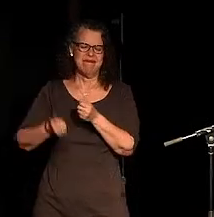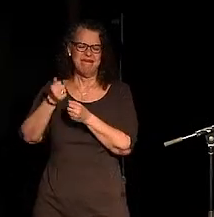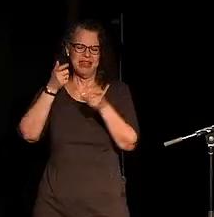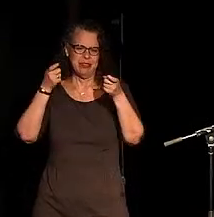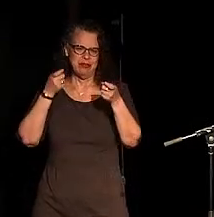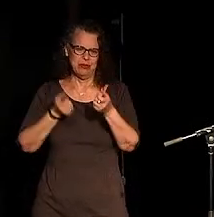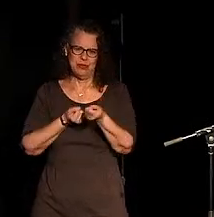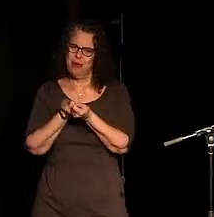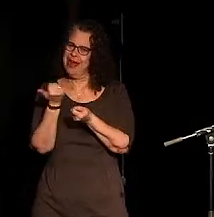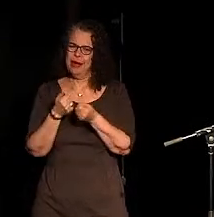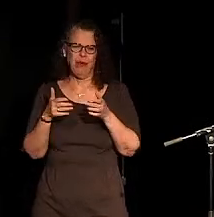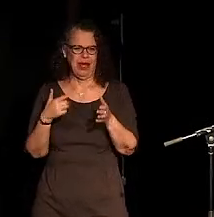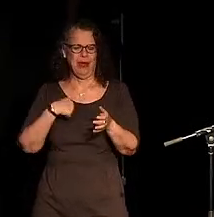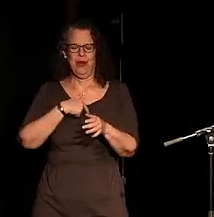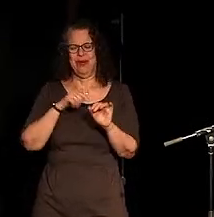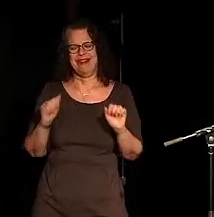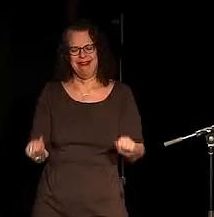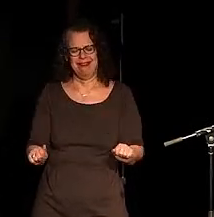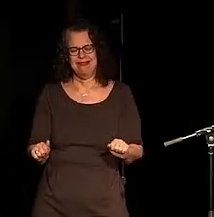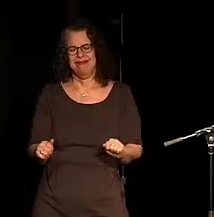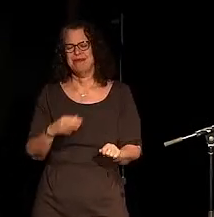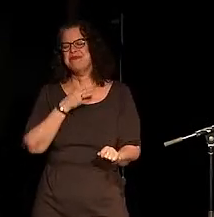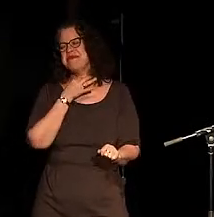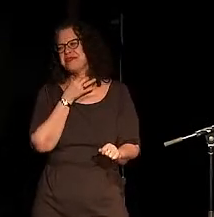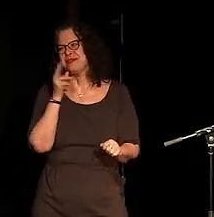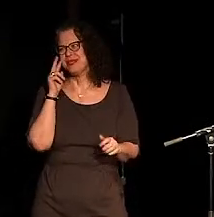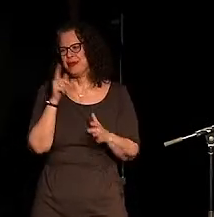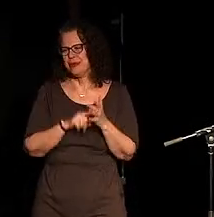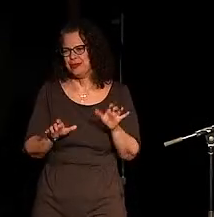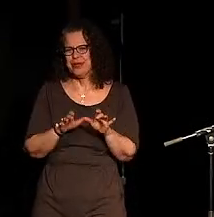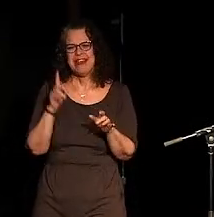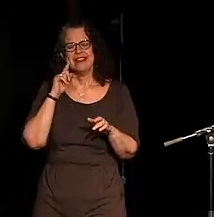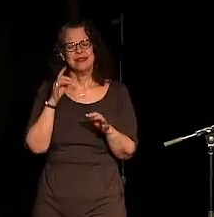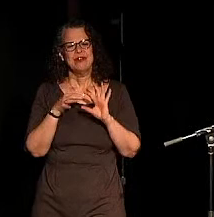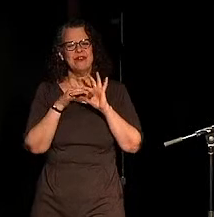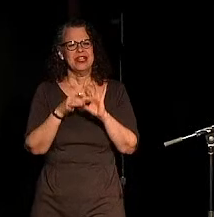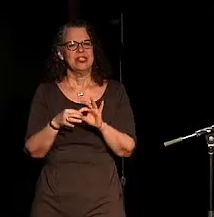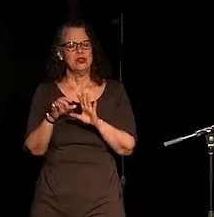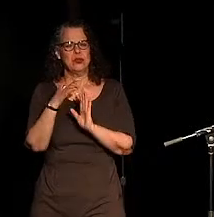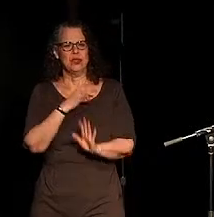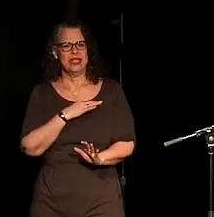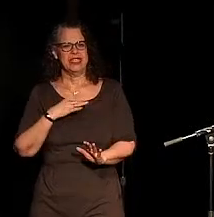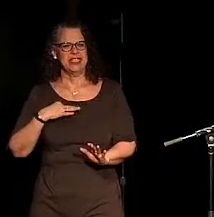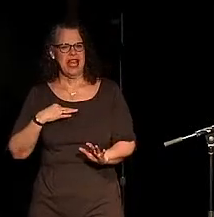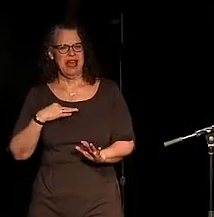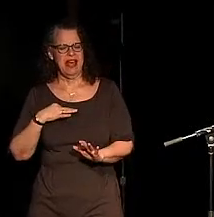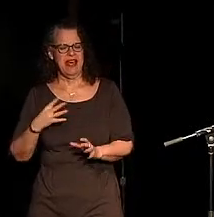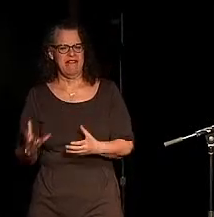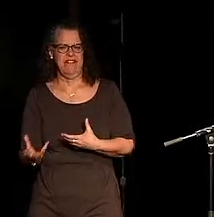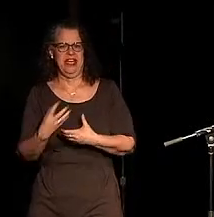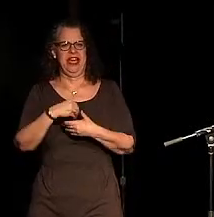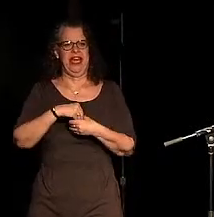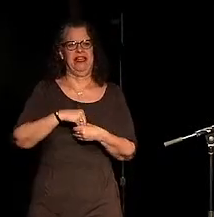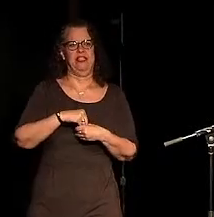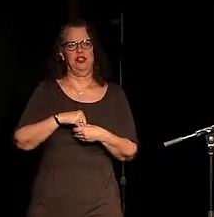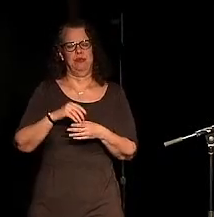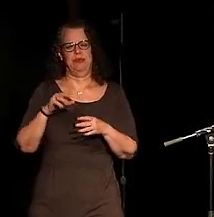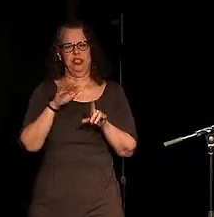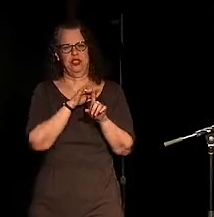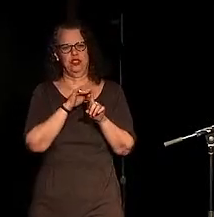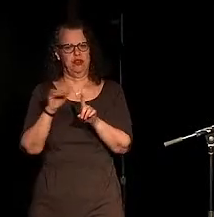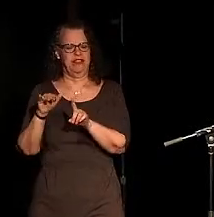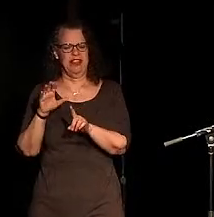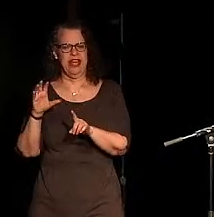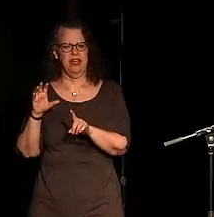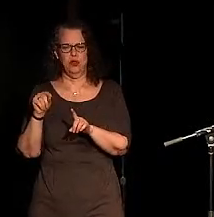can. But very curious to see. I think some of this plays off of the staff engagement survey, right? Sanjay, yes. Was done a couple during the